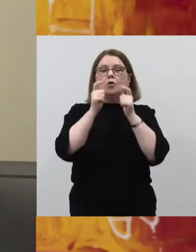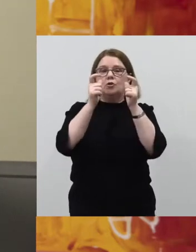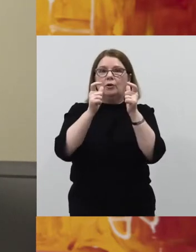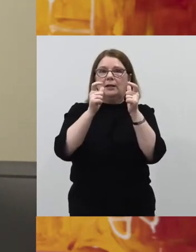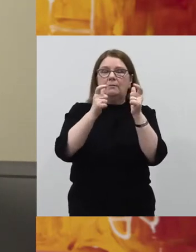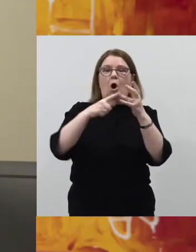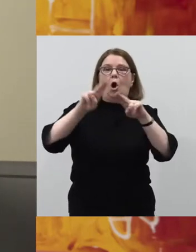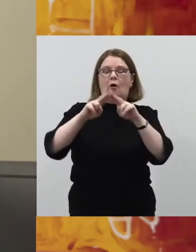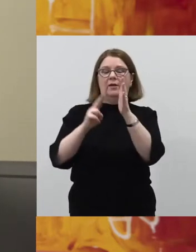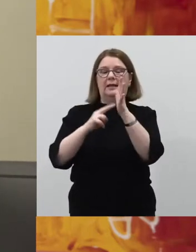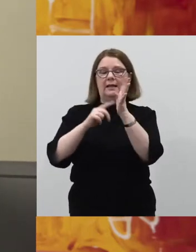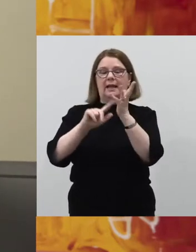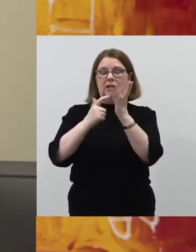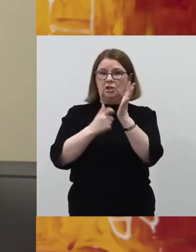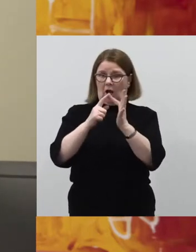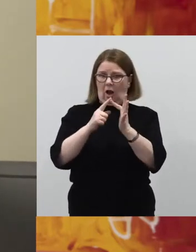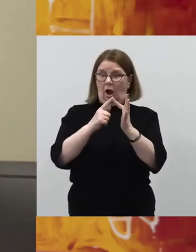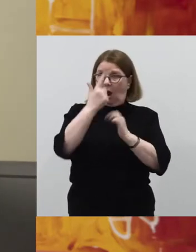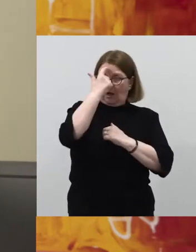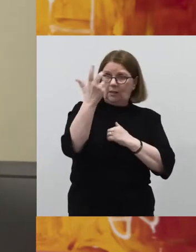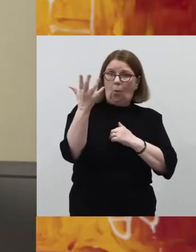with, and recognise within ourselves.